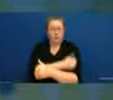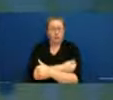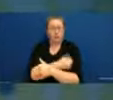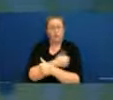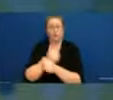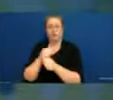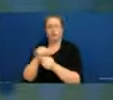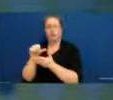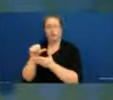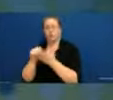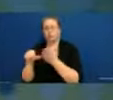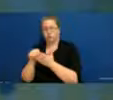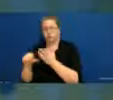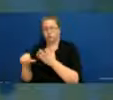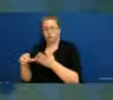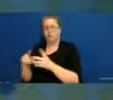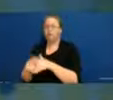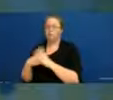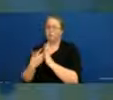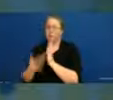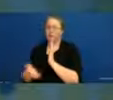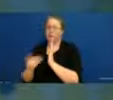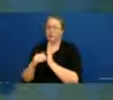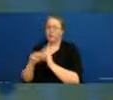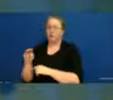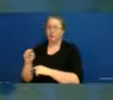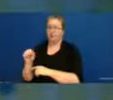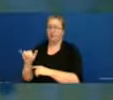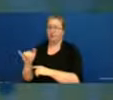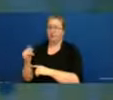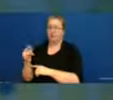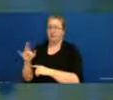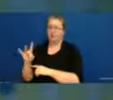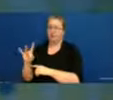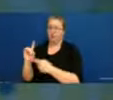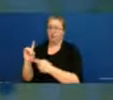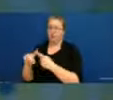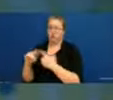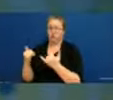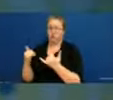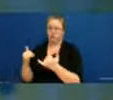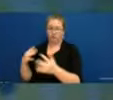non-urgent surgeries on May 18th and have completed a combined total of